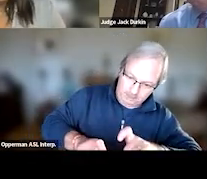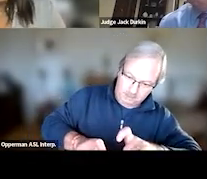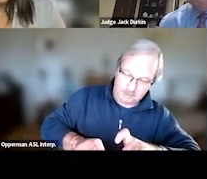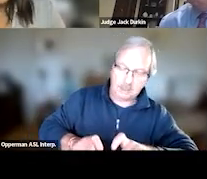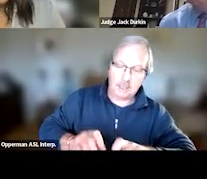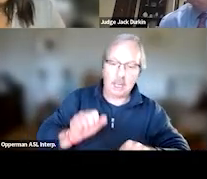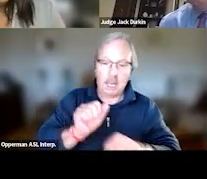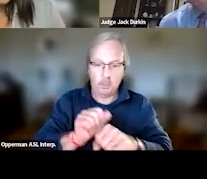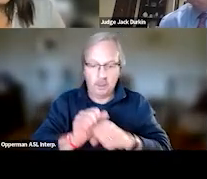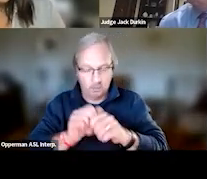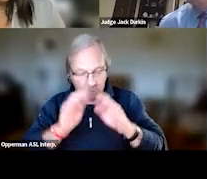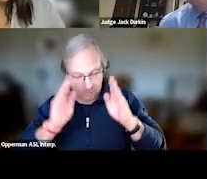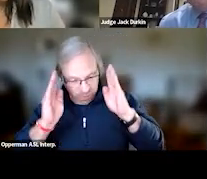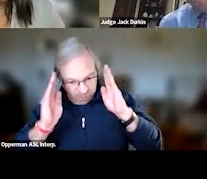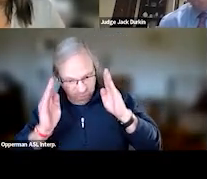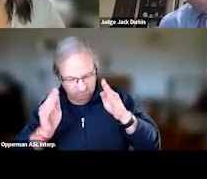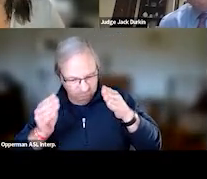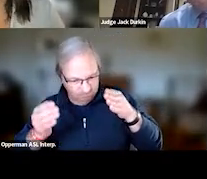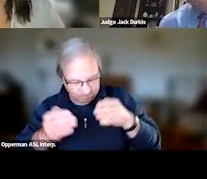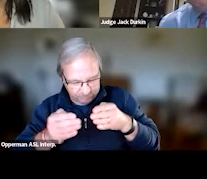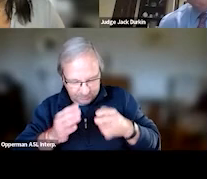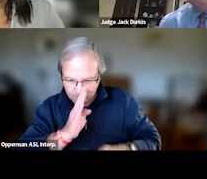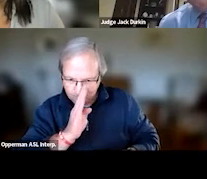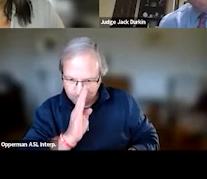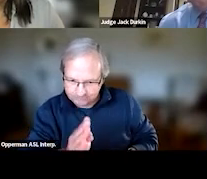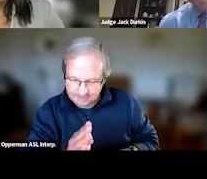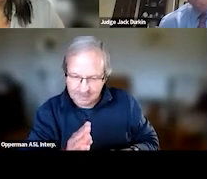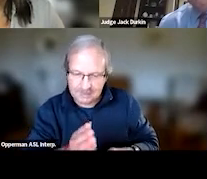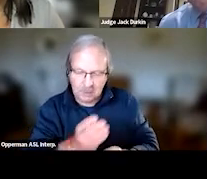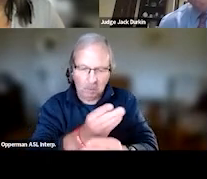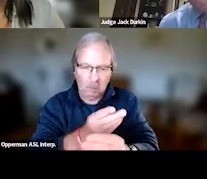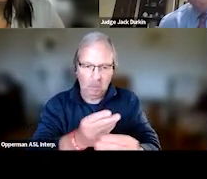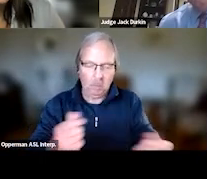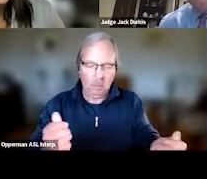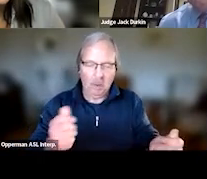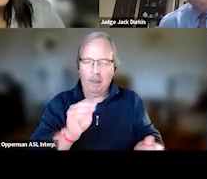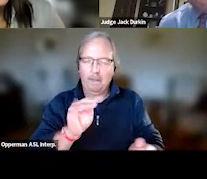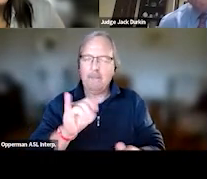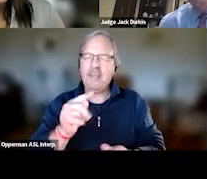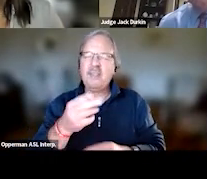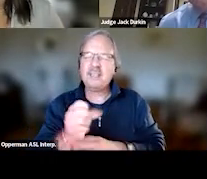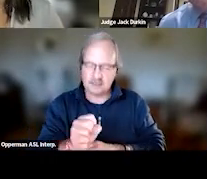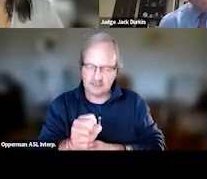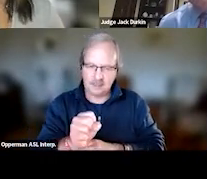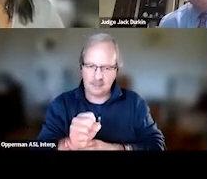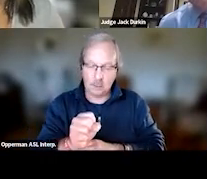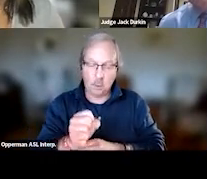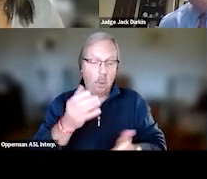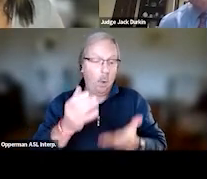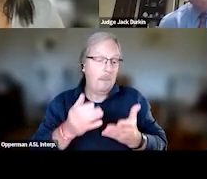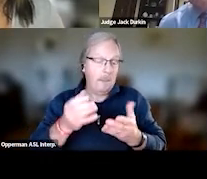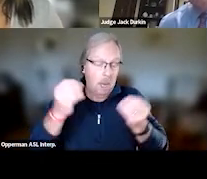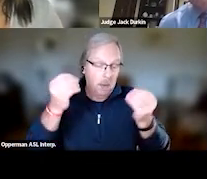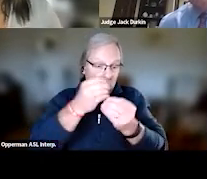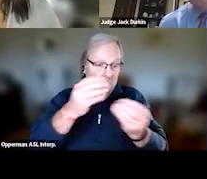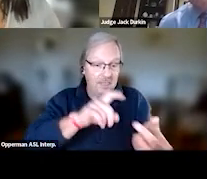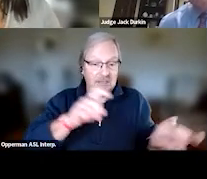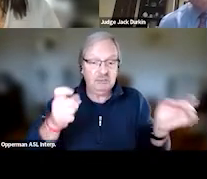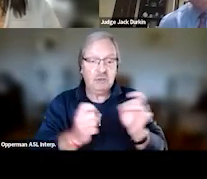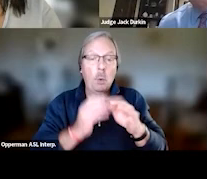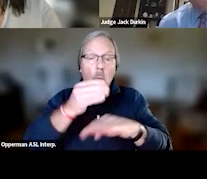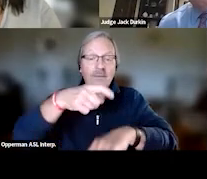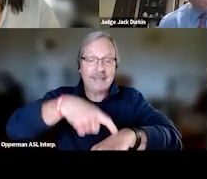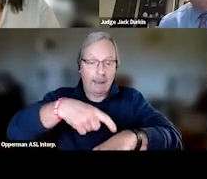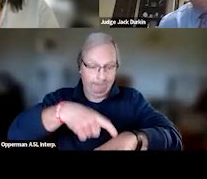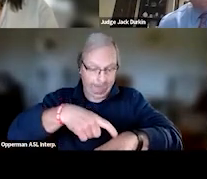on to dispel myths and some perhaps inaccurate information or information that's changed over time. You know, we went